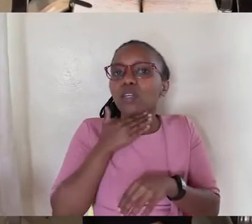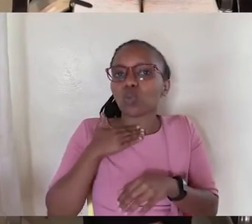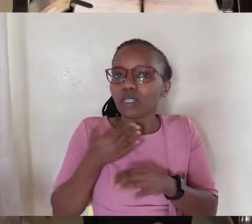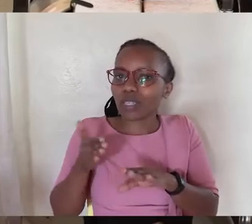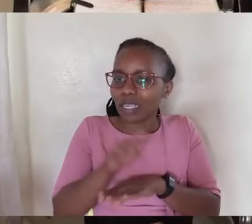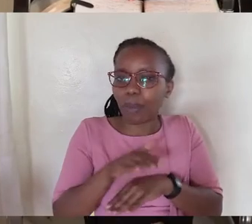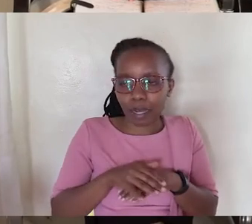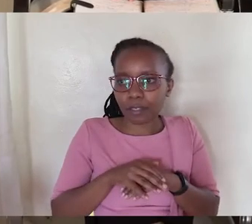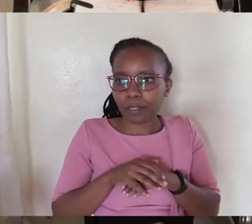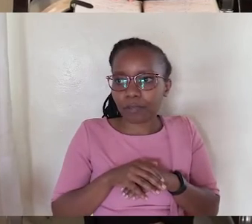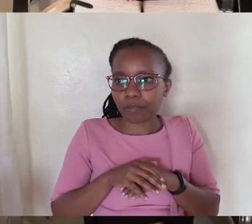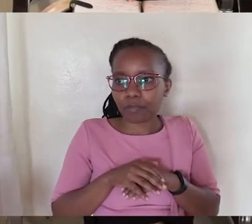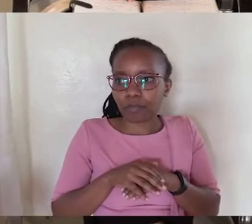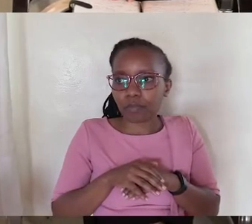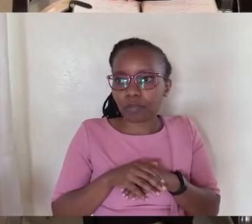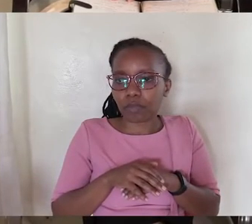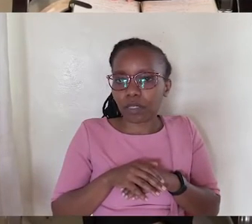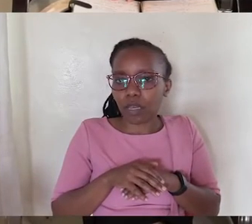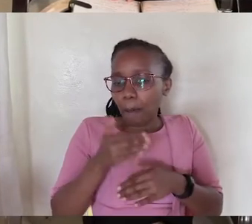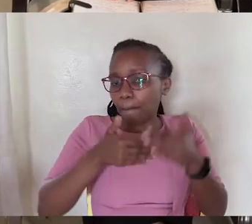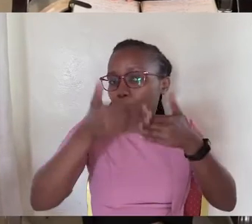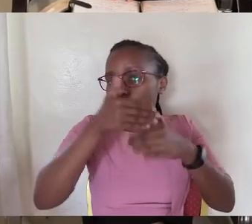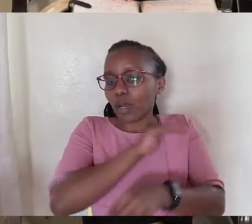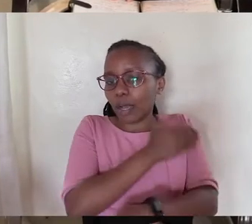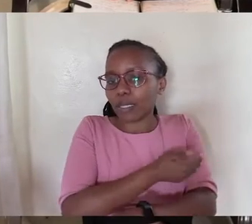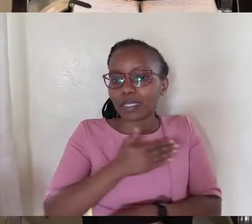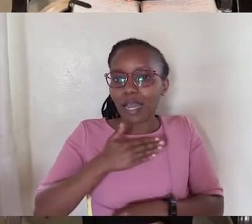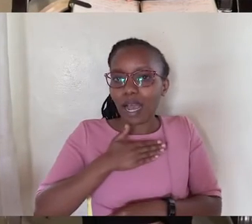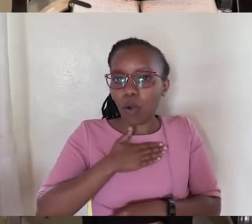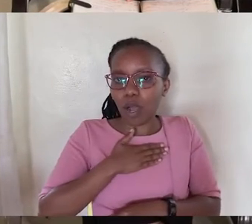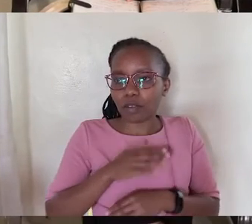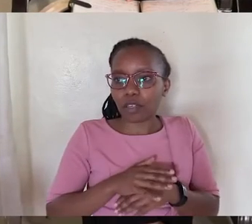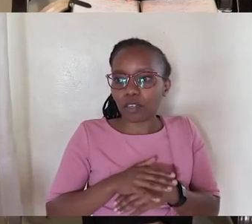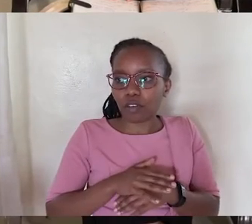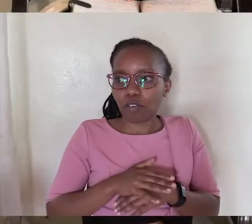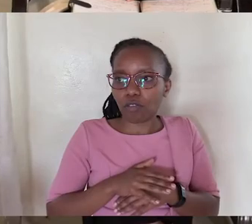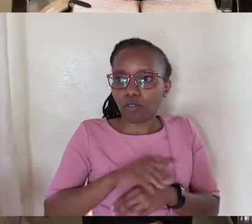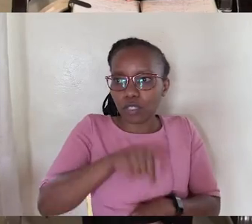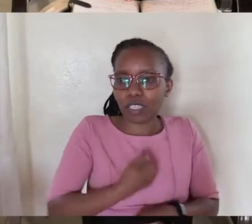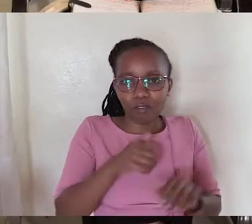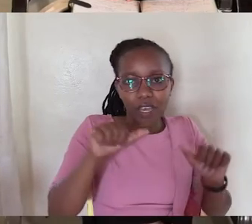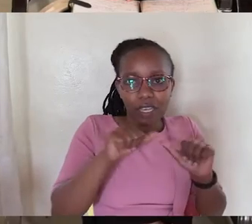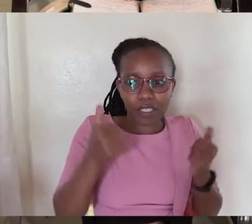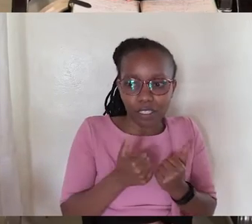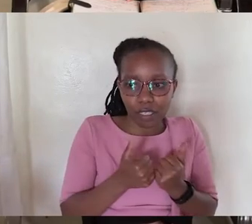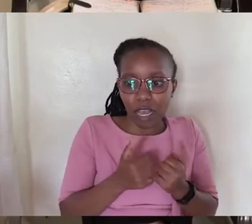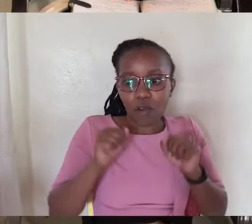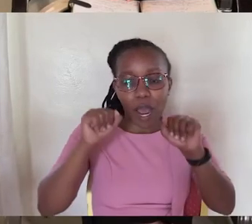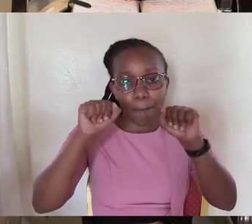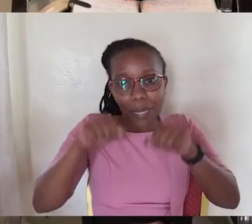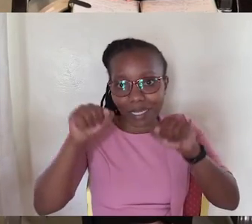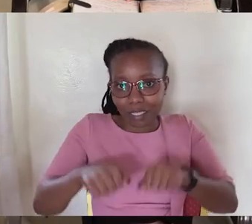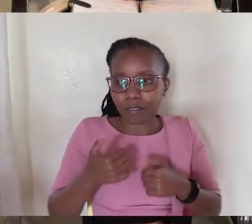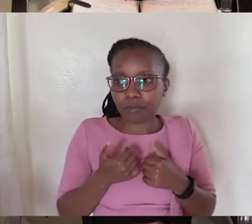of the things that happened is that we built our capacity, and our capacity was being built for self-agency, so that we would have the ability to